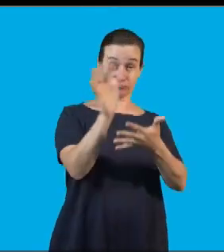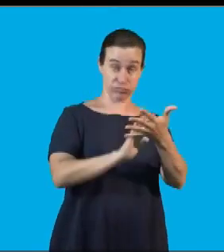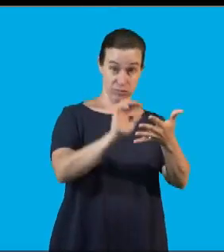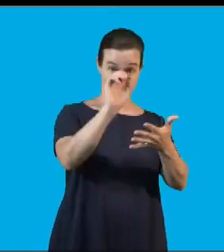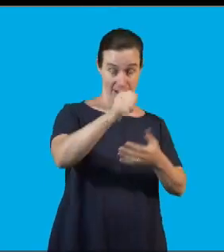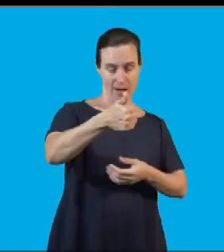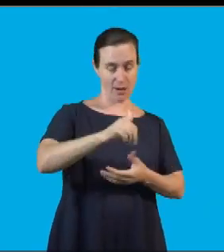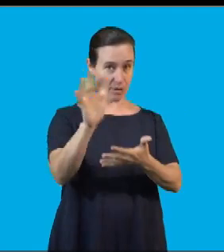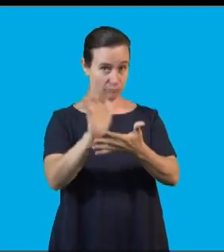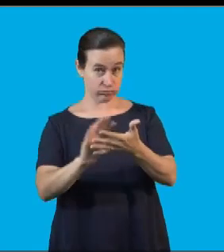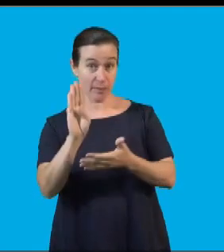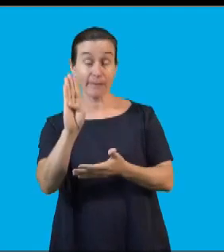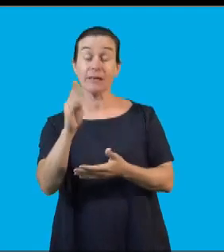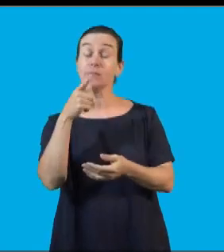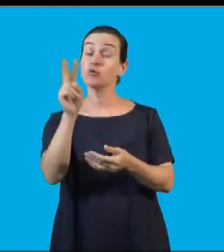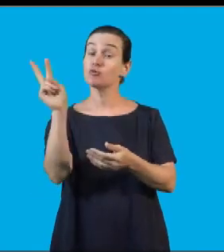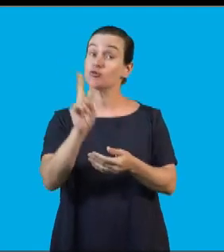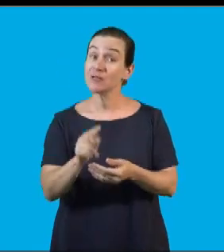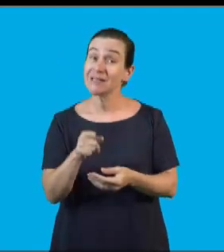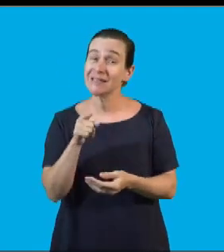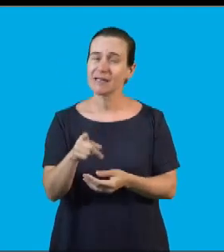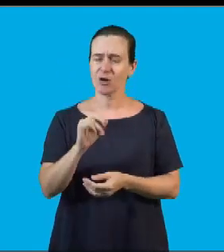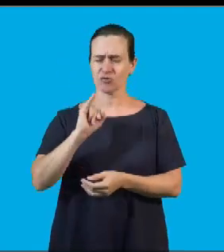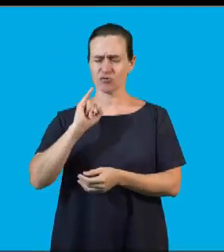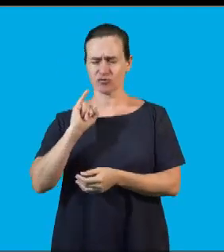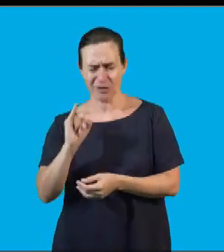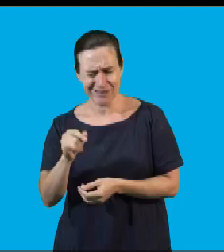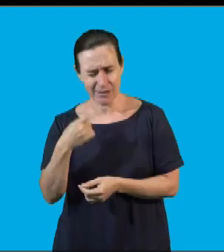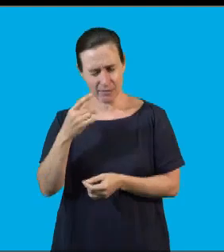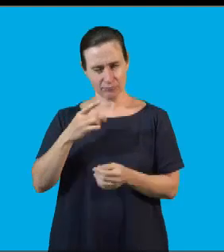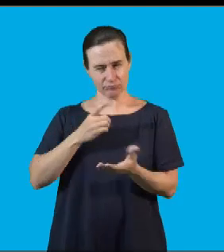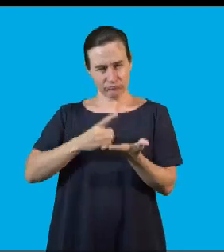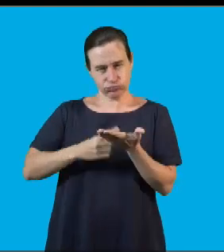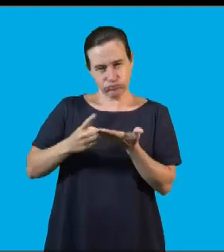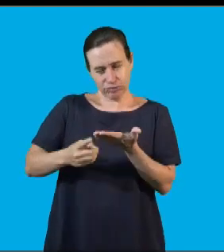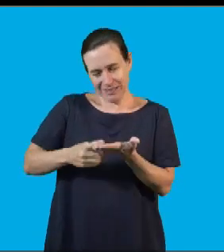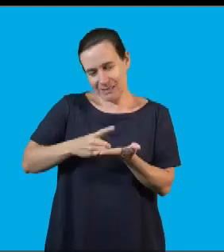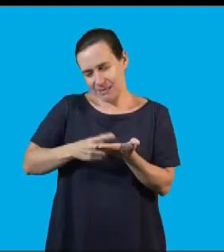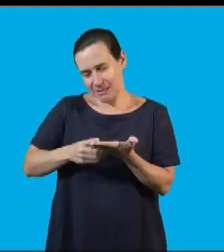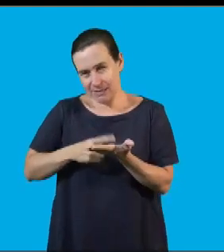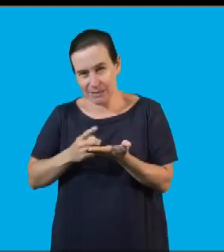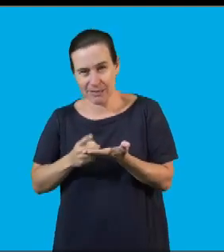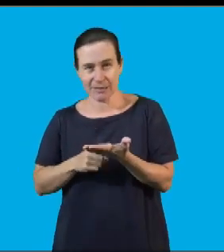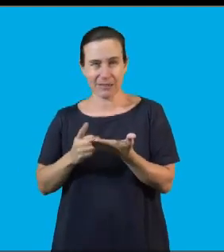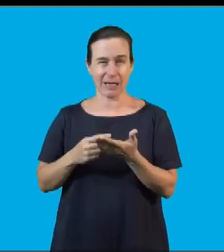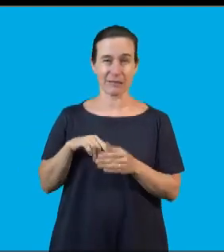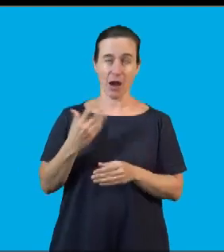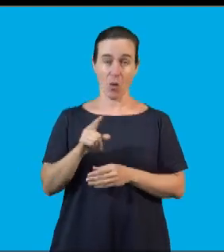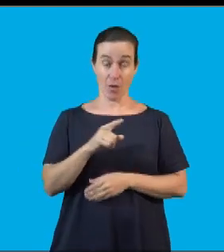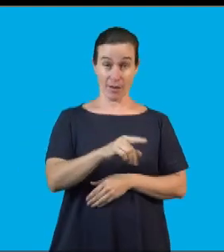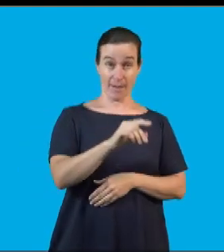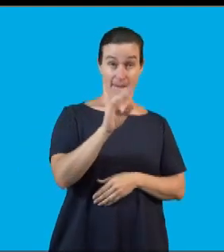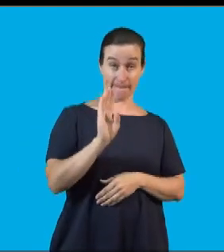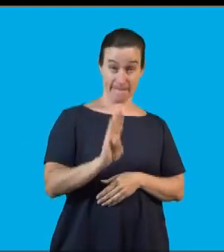A and text B, but read very carefully. Critically discuss, there is the verb of questioning, the extent to